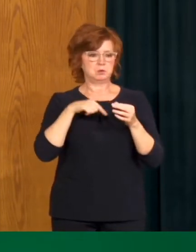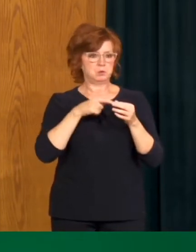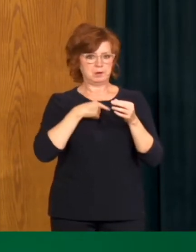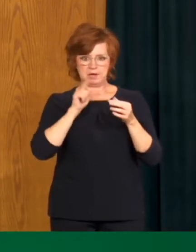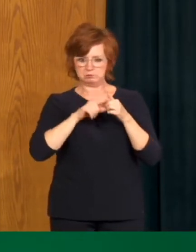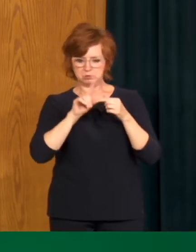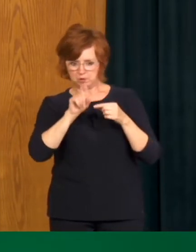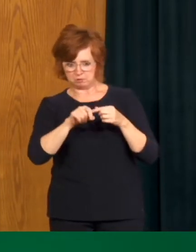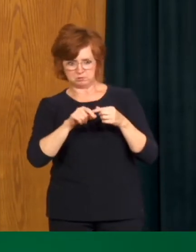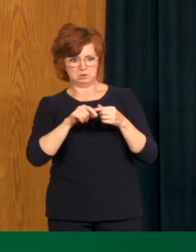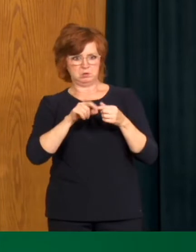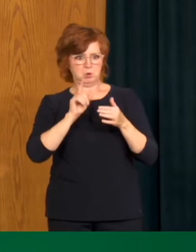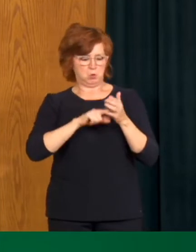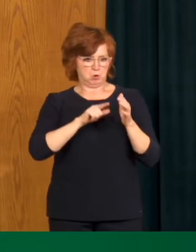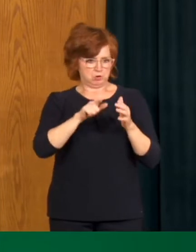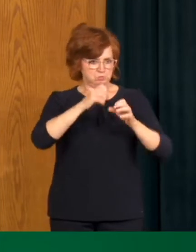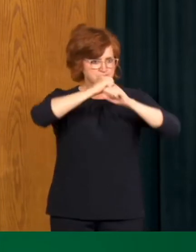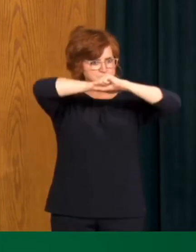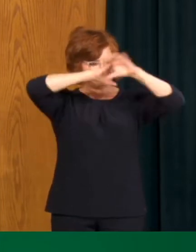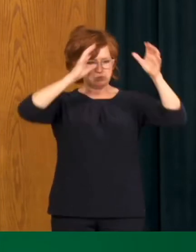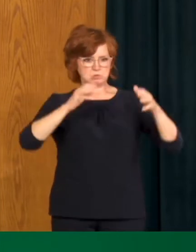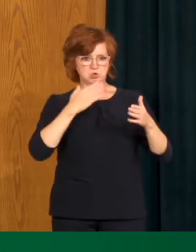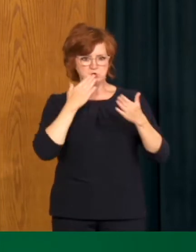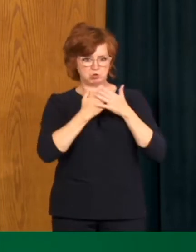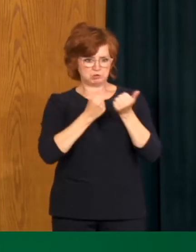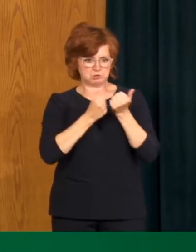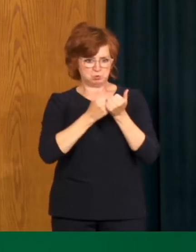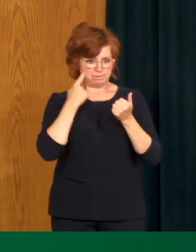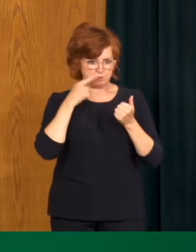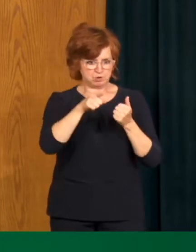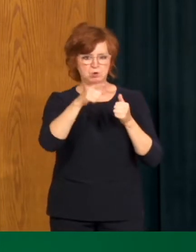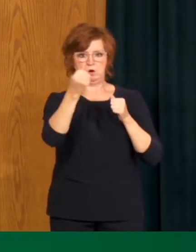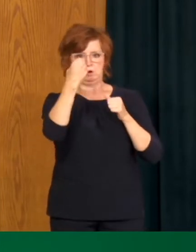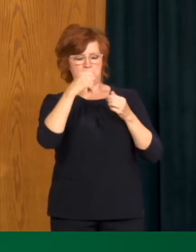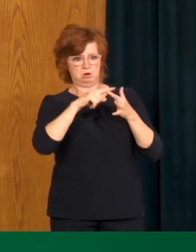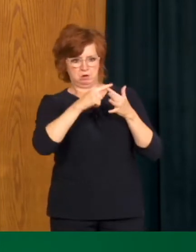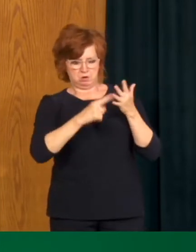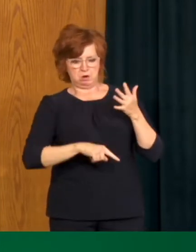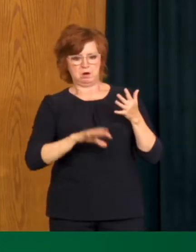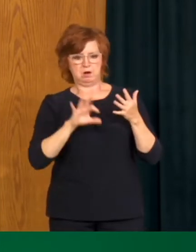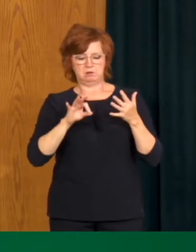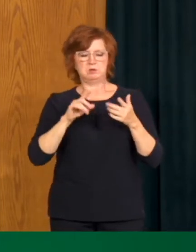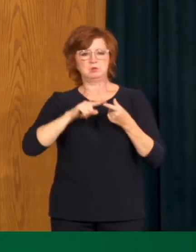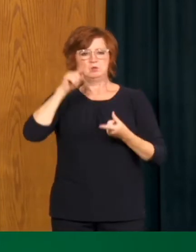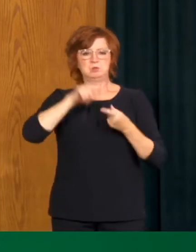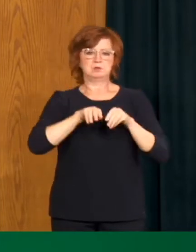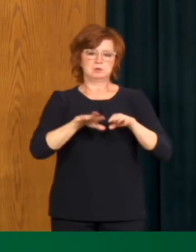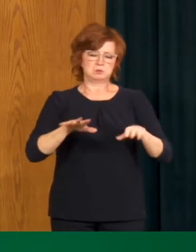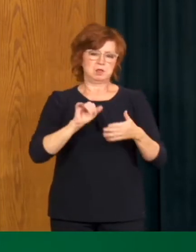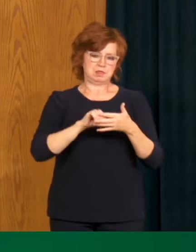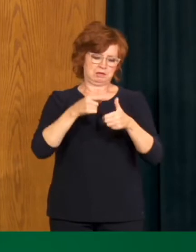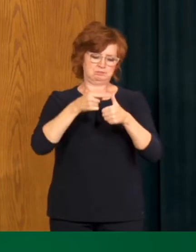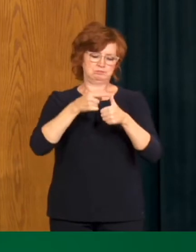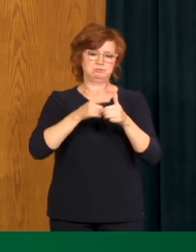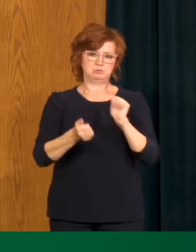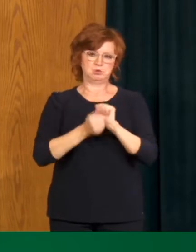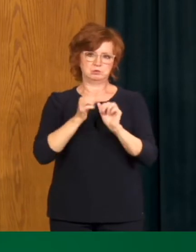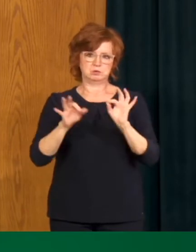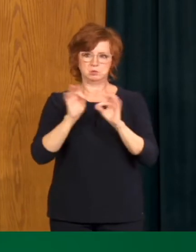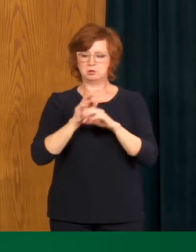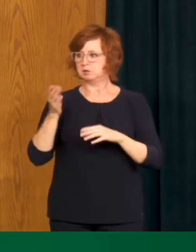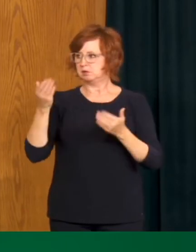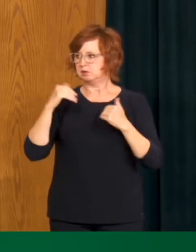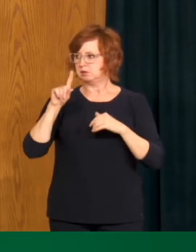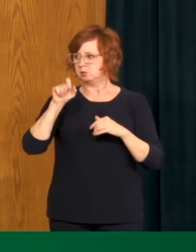help people support mitigating the disease? That's to me would be the biggest success. We'll take our